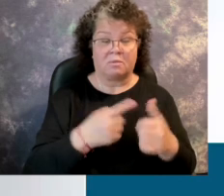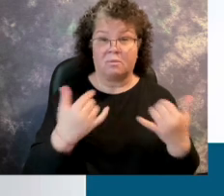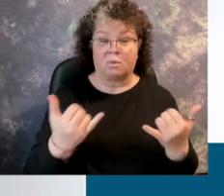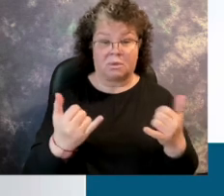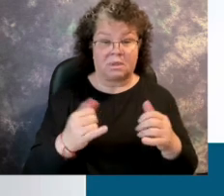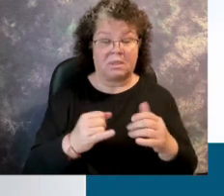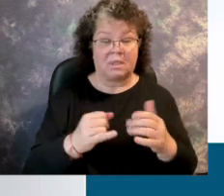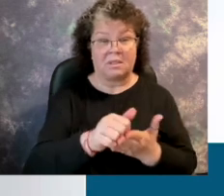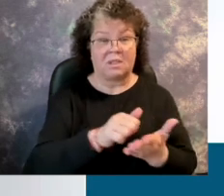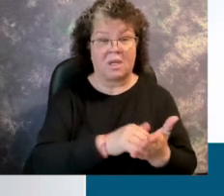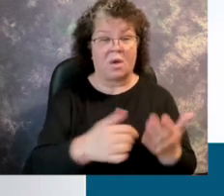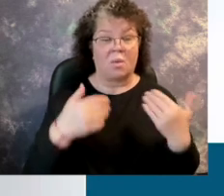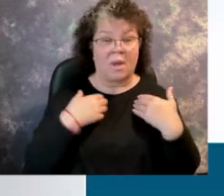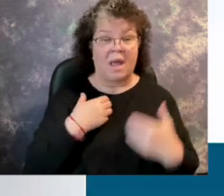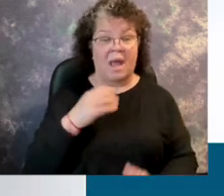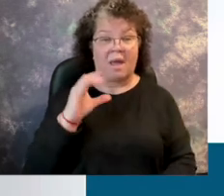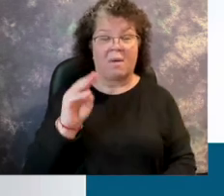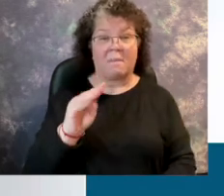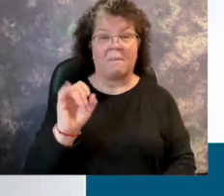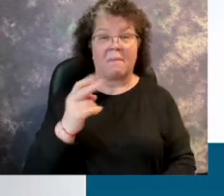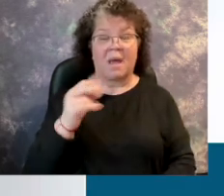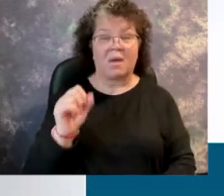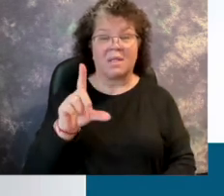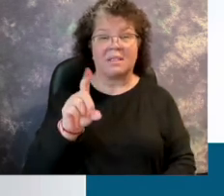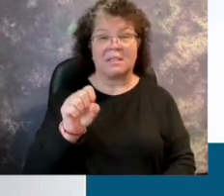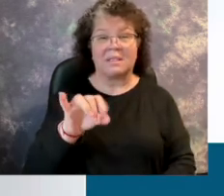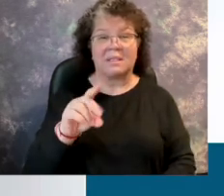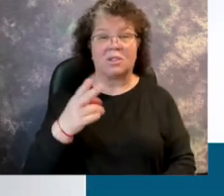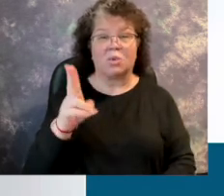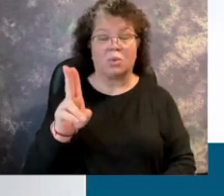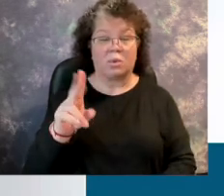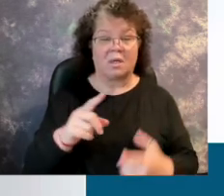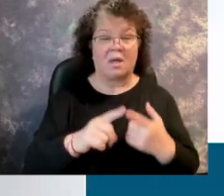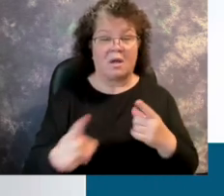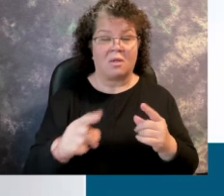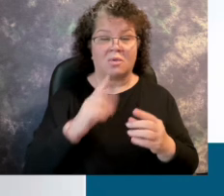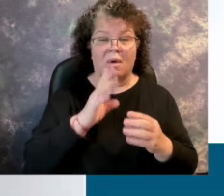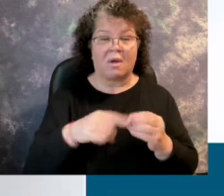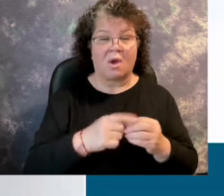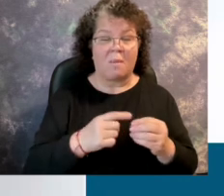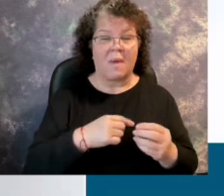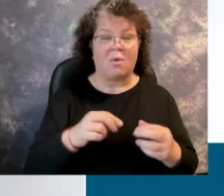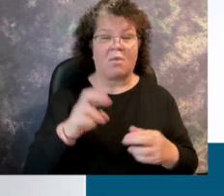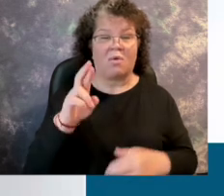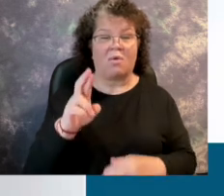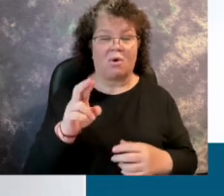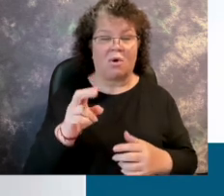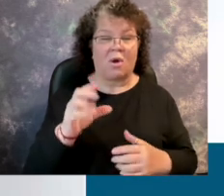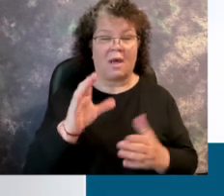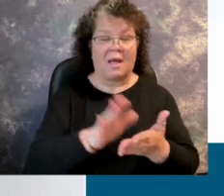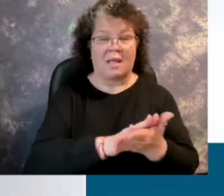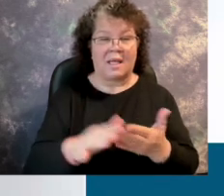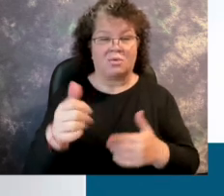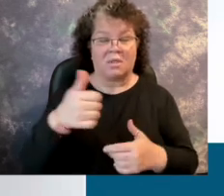we have Michael Sidhu with an update on the Clean Transportation Regional Outreach Coordinators. They